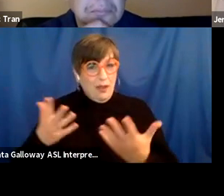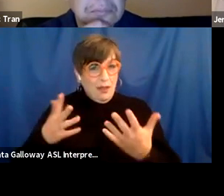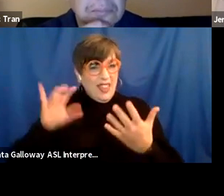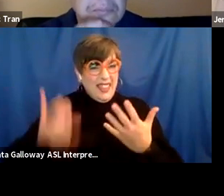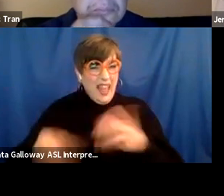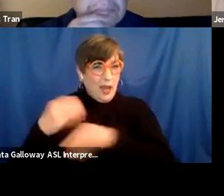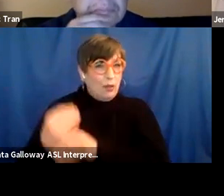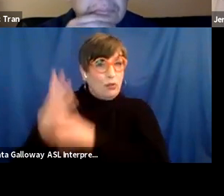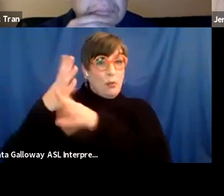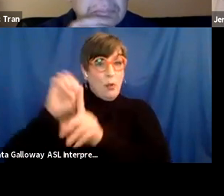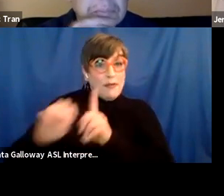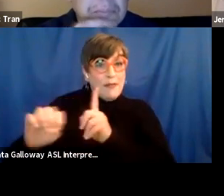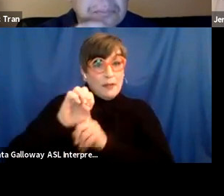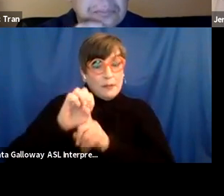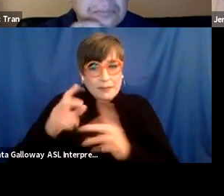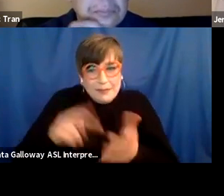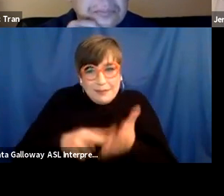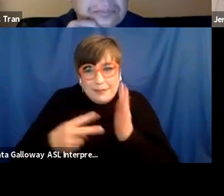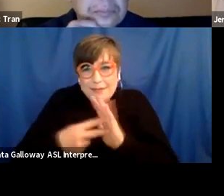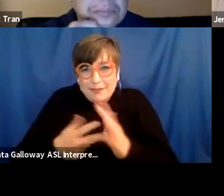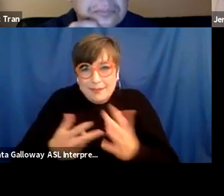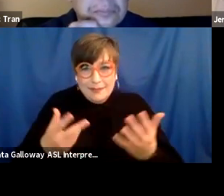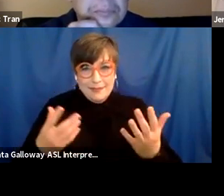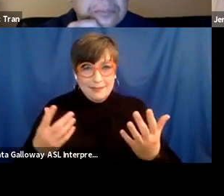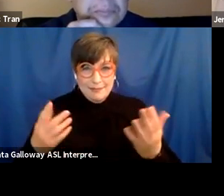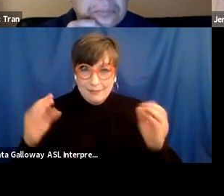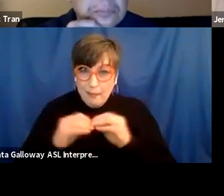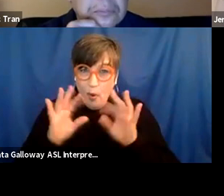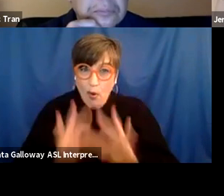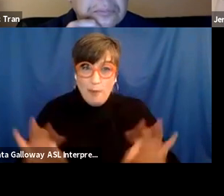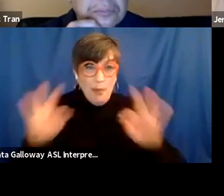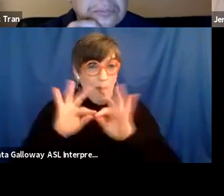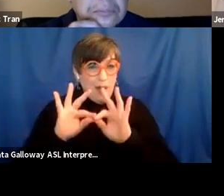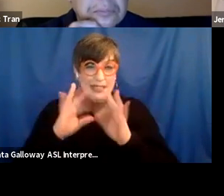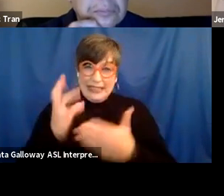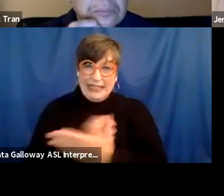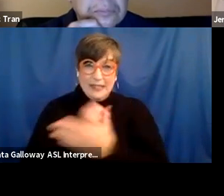it even, you know, more necessary to get our schools open.